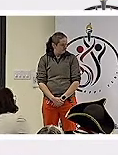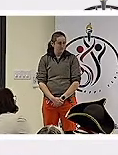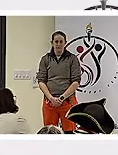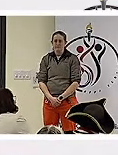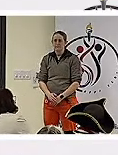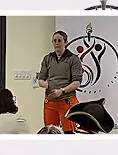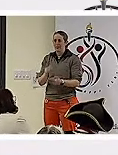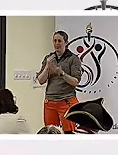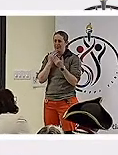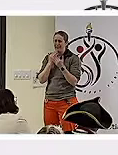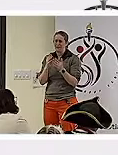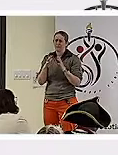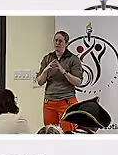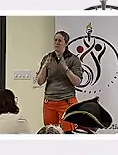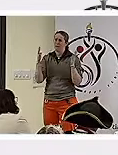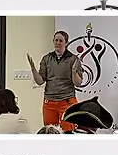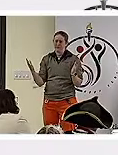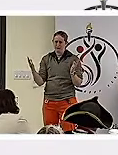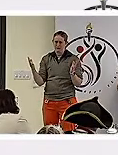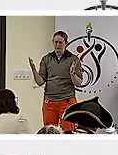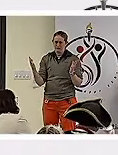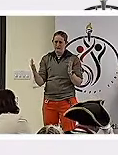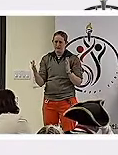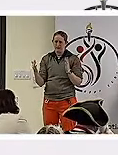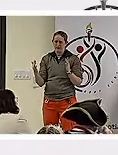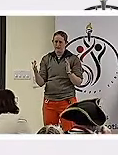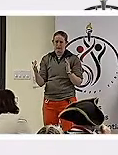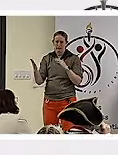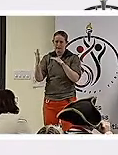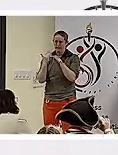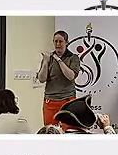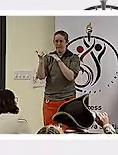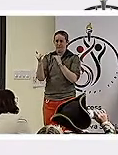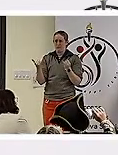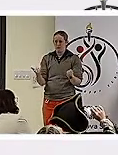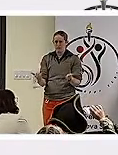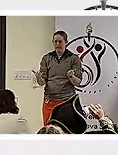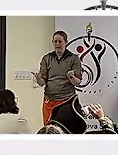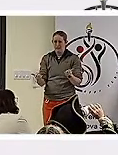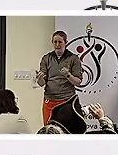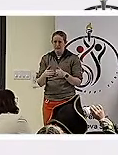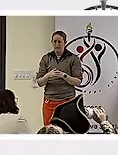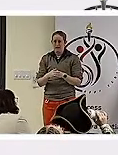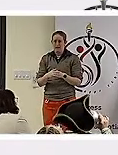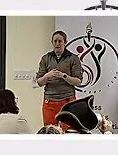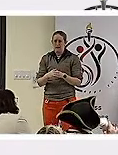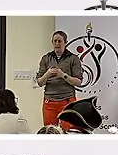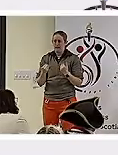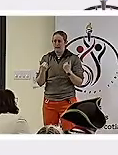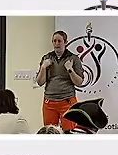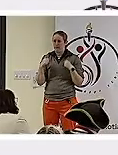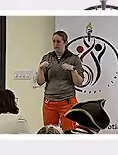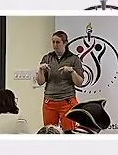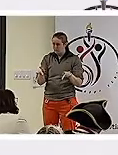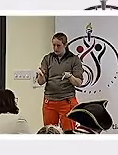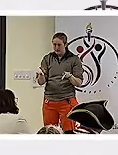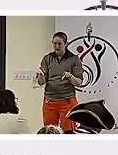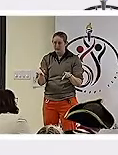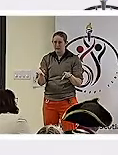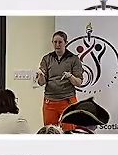Thank you so much for letting me be here today and giving me the opportunity to